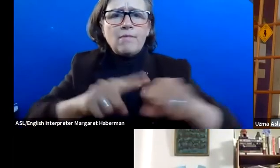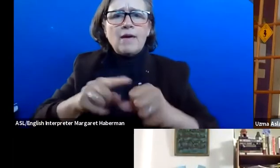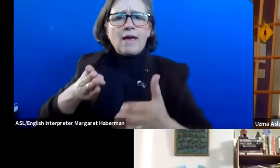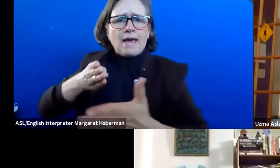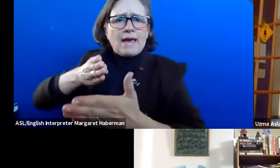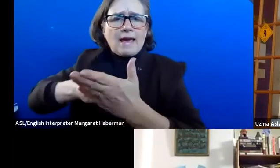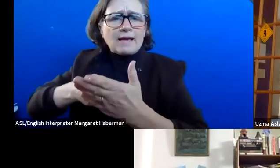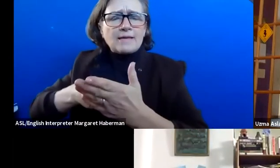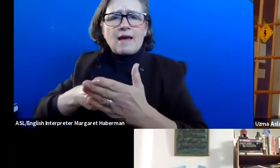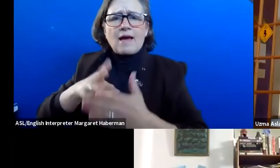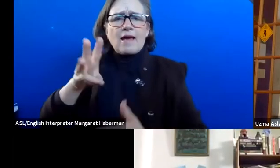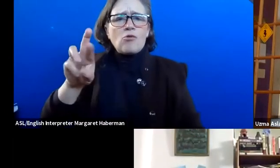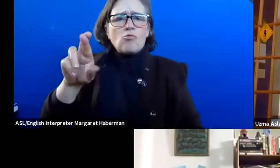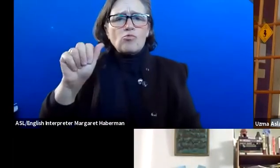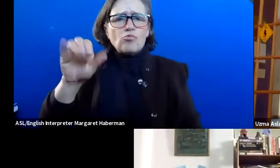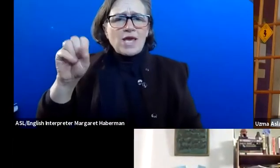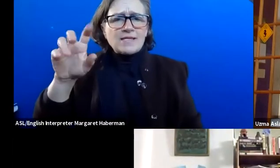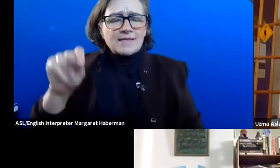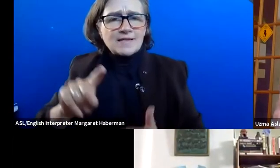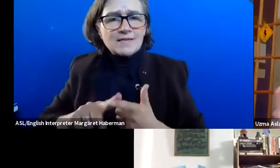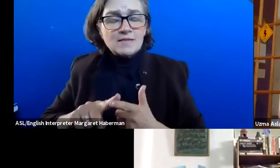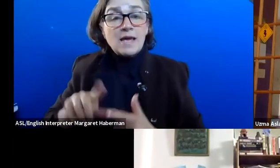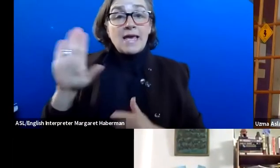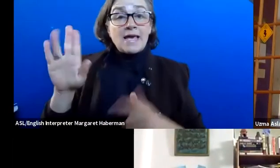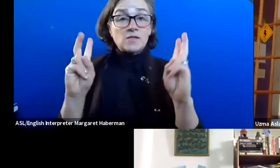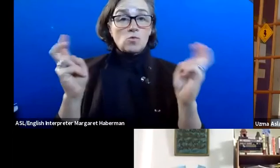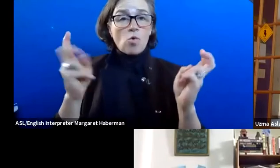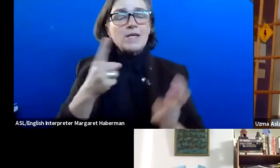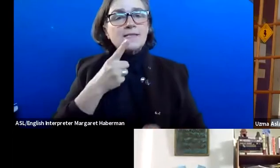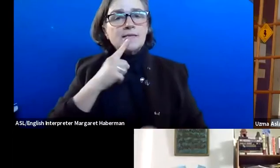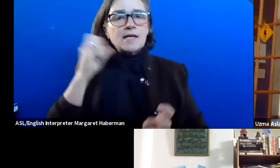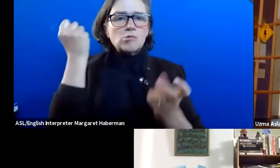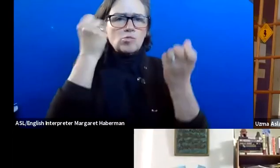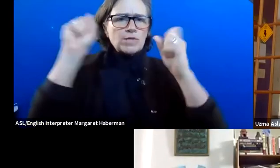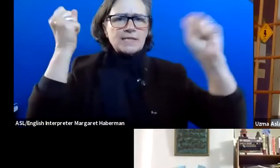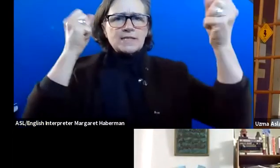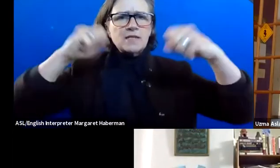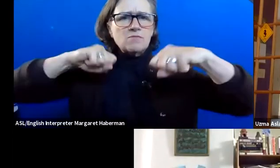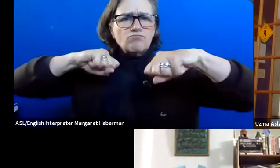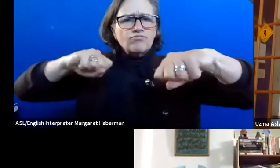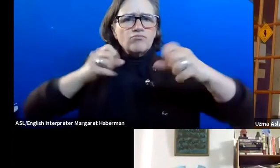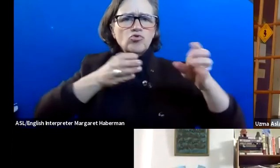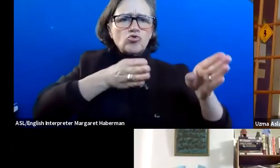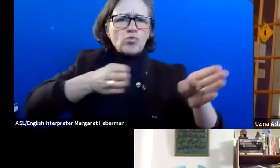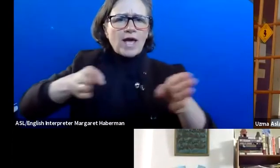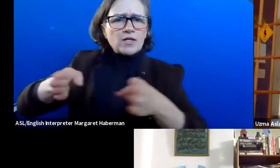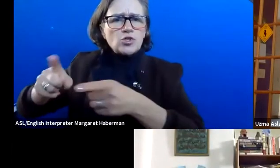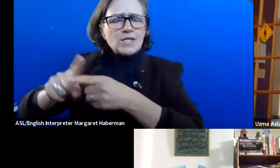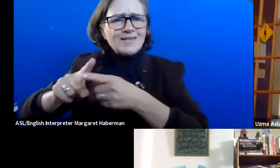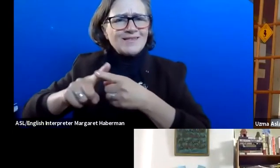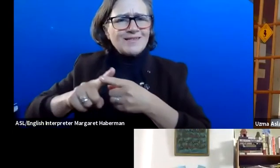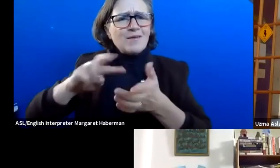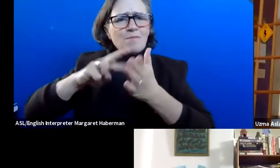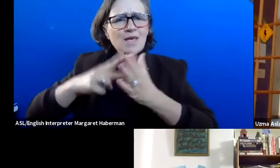He said, resistance strategies, I'm quoting him, resistance strategies presuppose a constituency